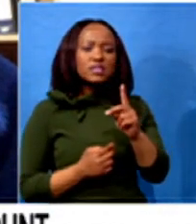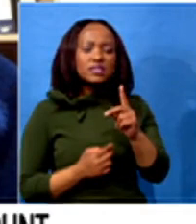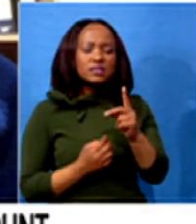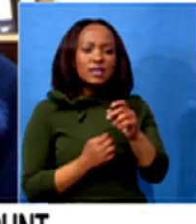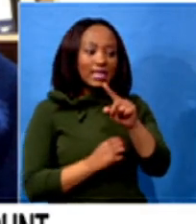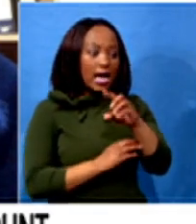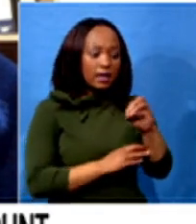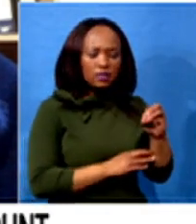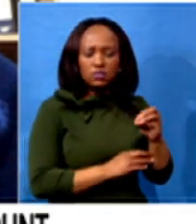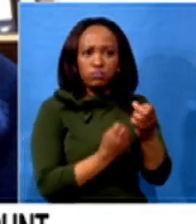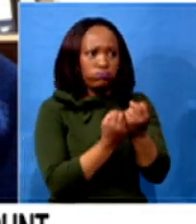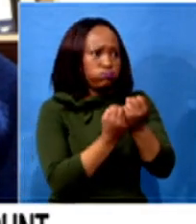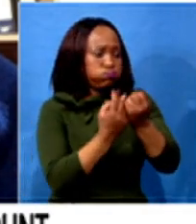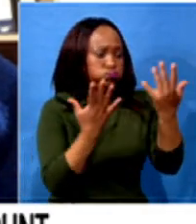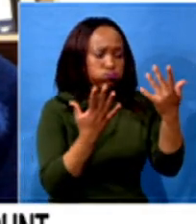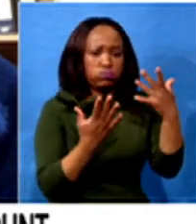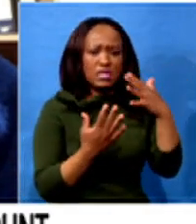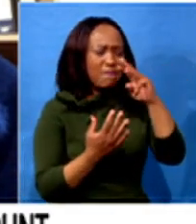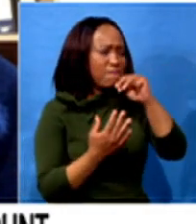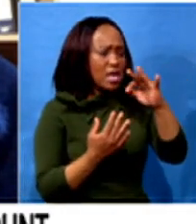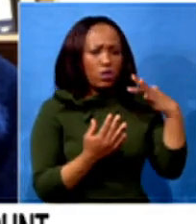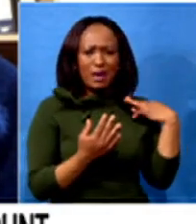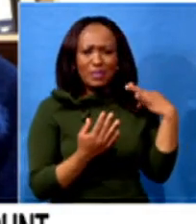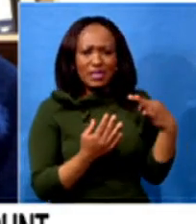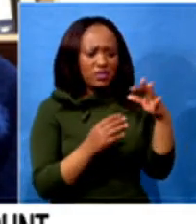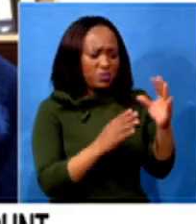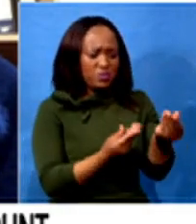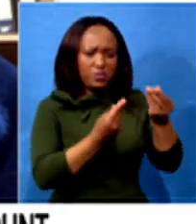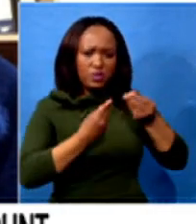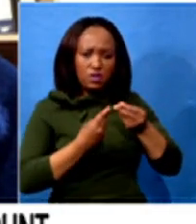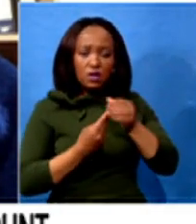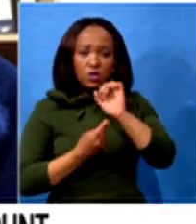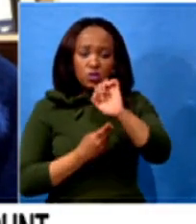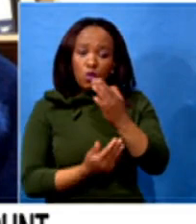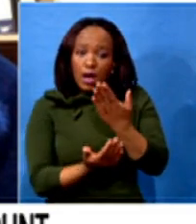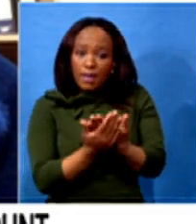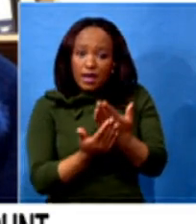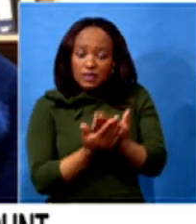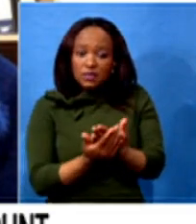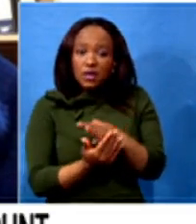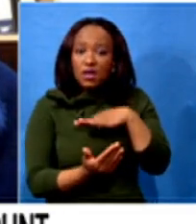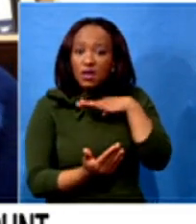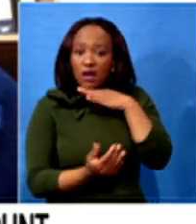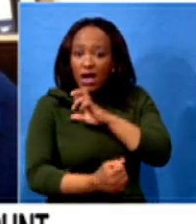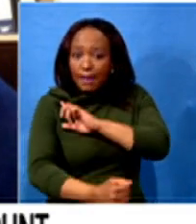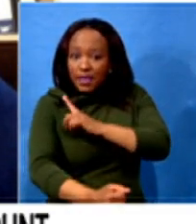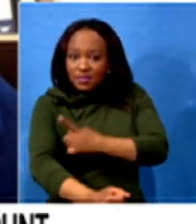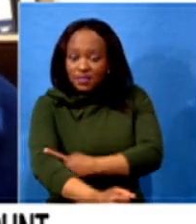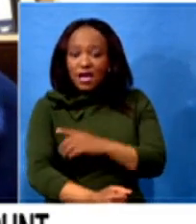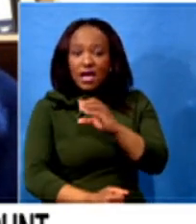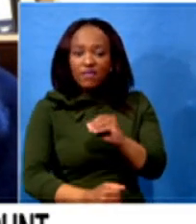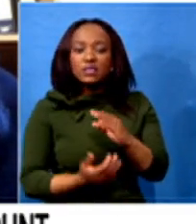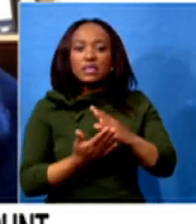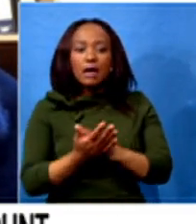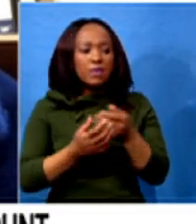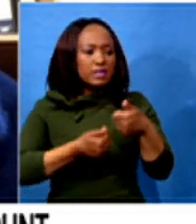the millions of applications that you receive, and your ability to basically work through those and turn them over in